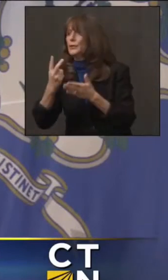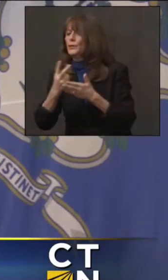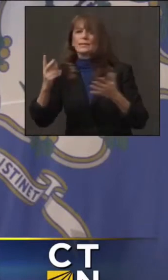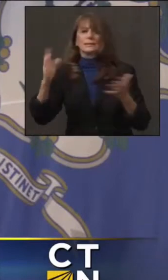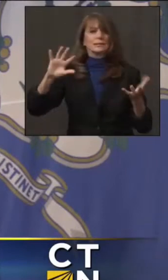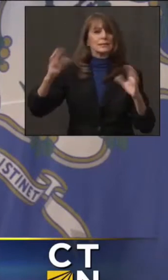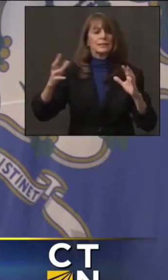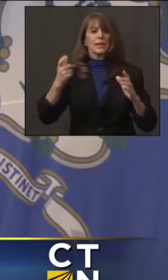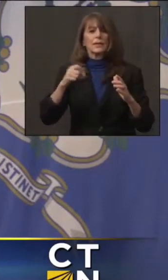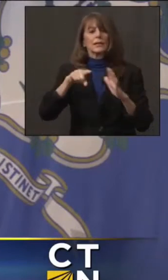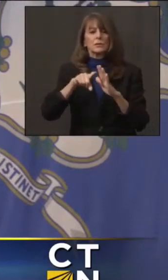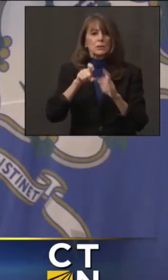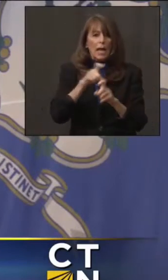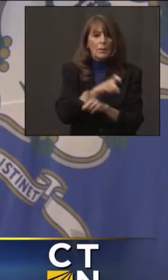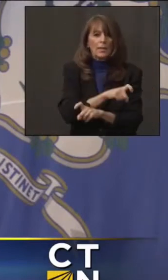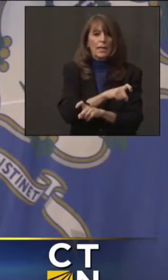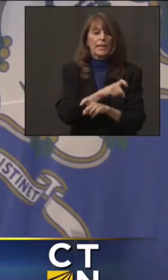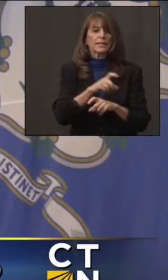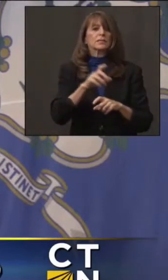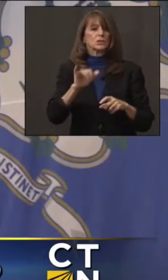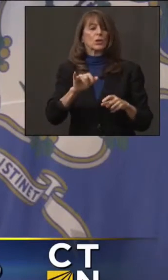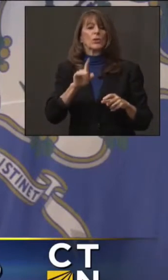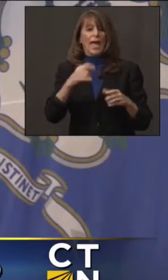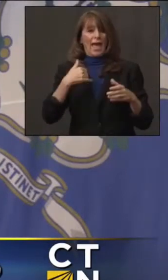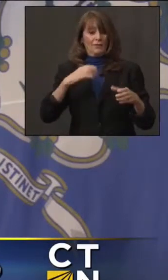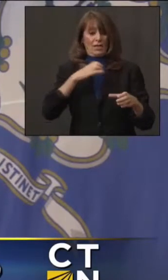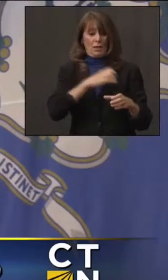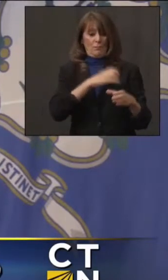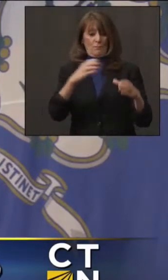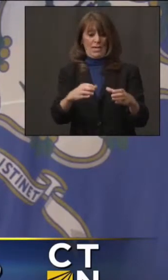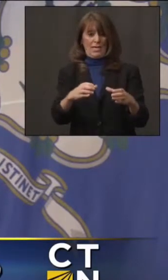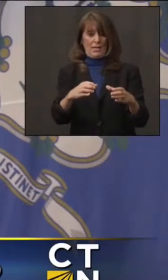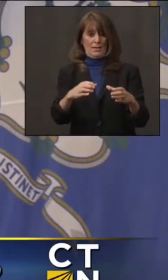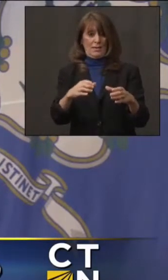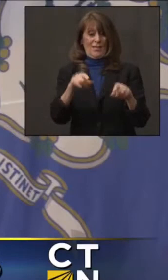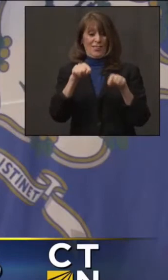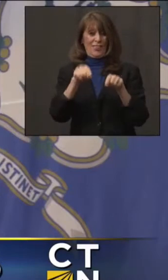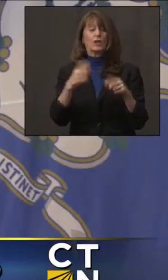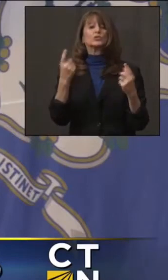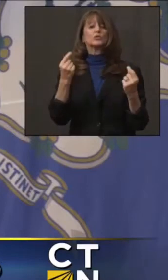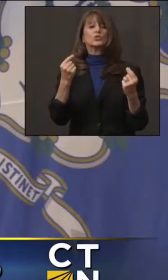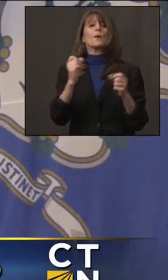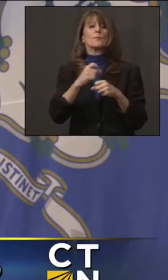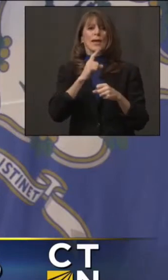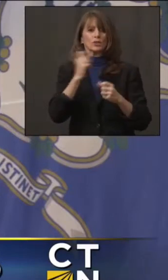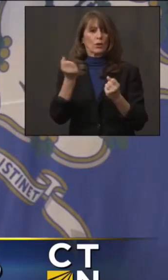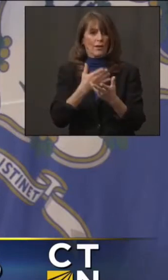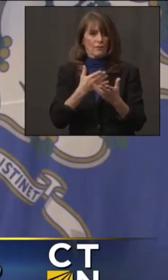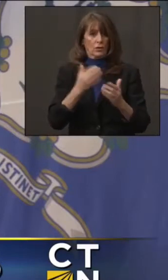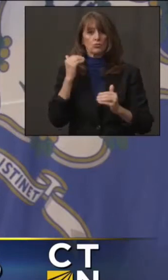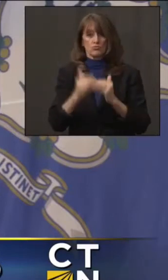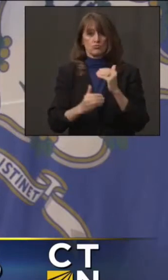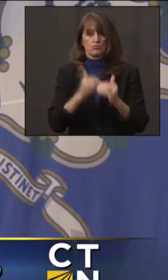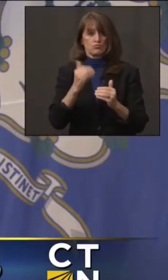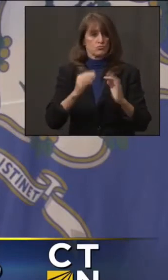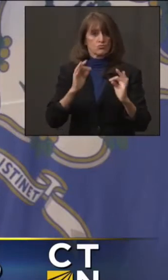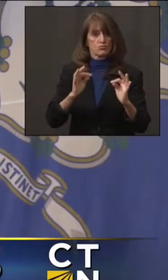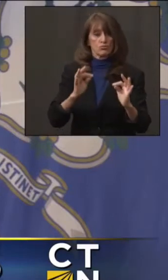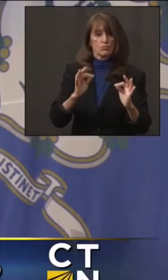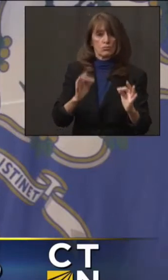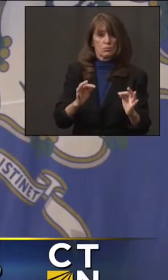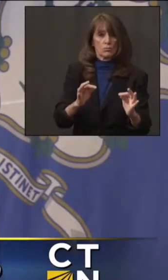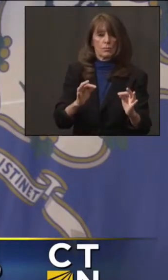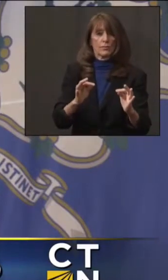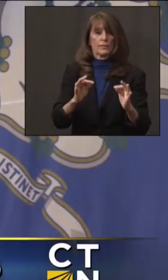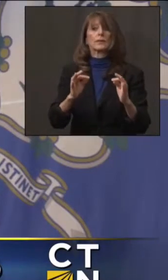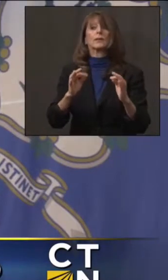have our extraordinary vaccine committee to make sure we're rolling this out in a way that gets it implemented properly. When we